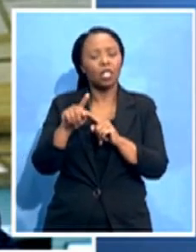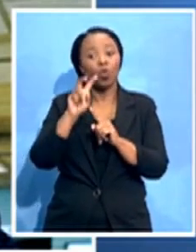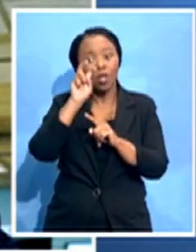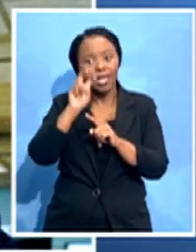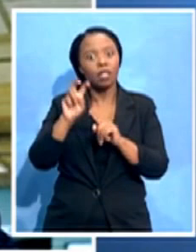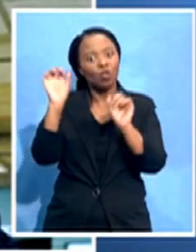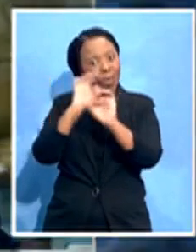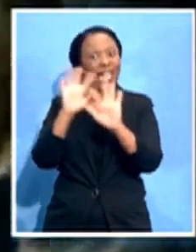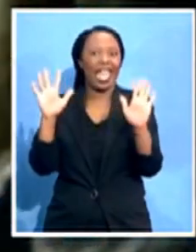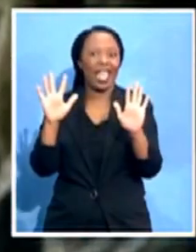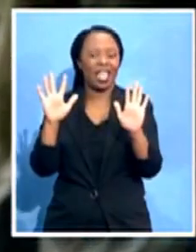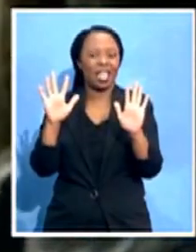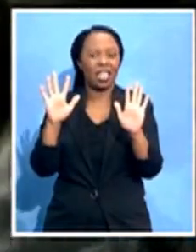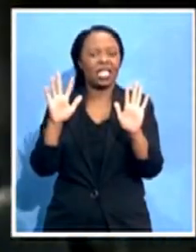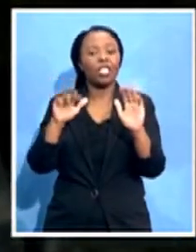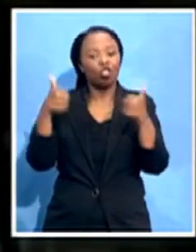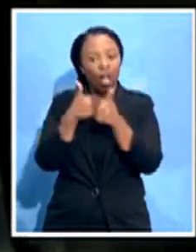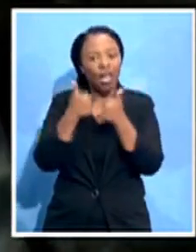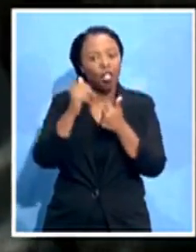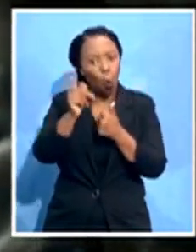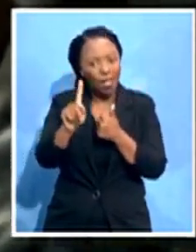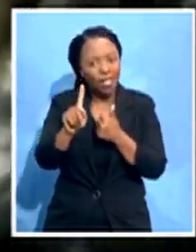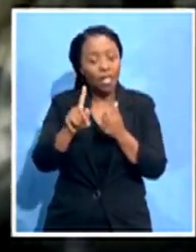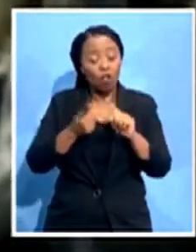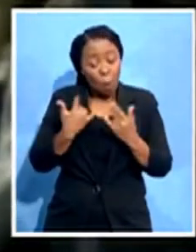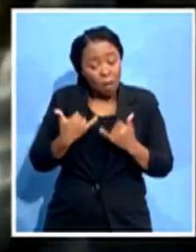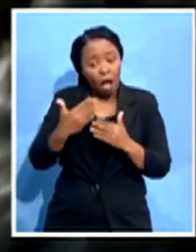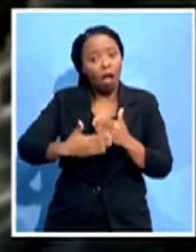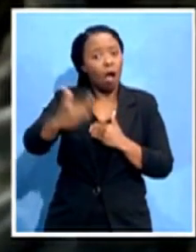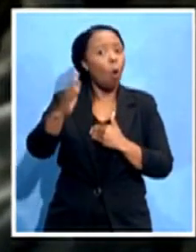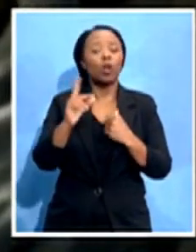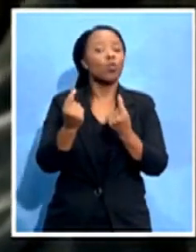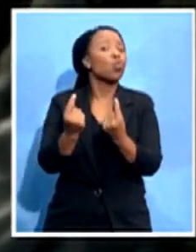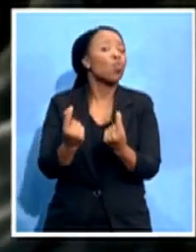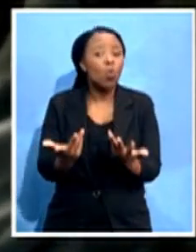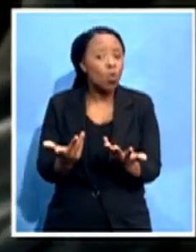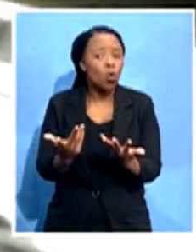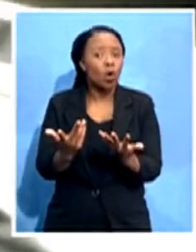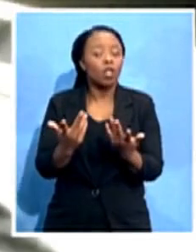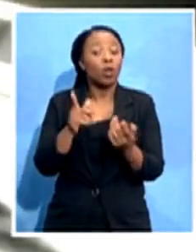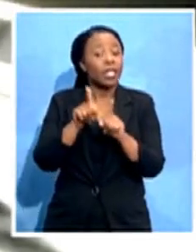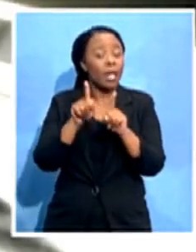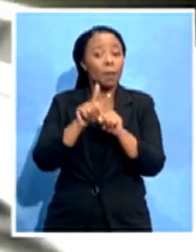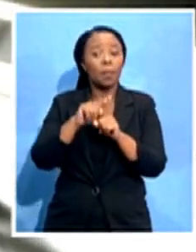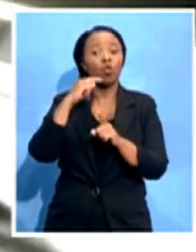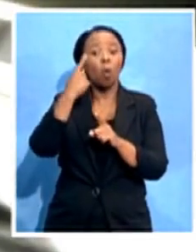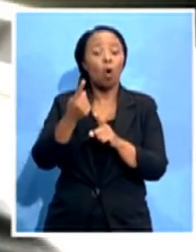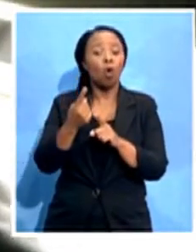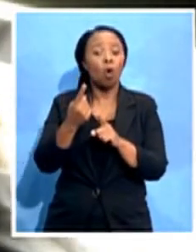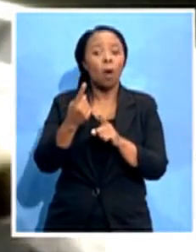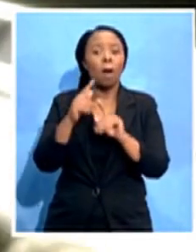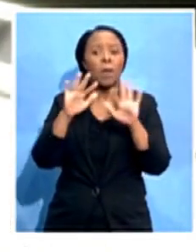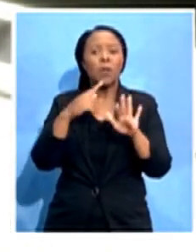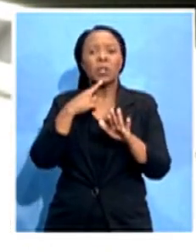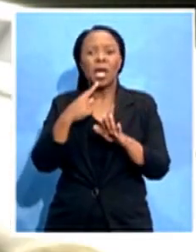and where to from here. Now tomorrow, we're looking at people who can buy it. No, it's not that bad. No, we can still